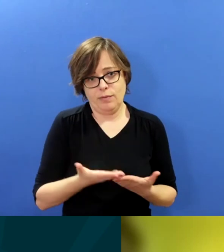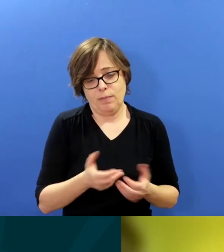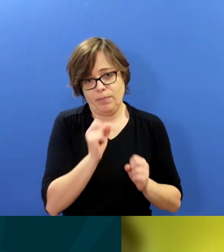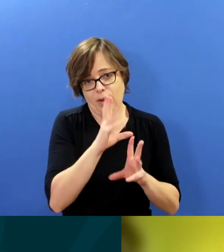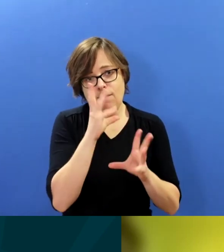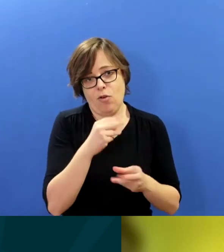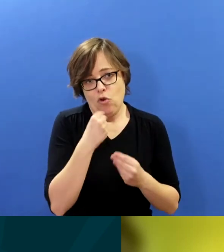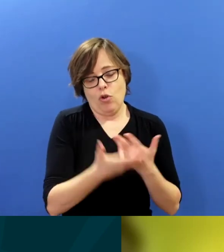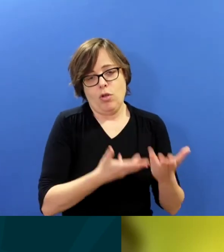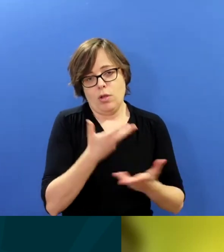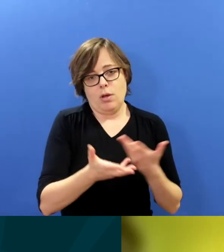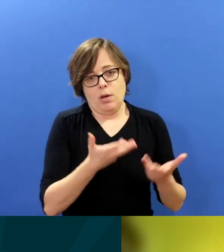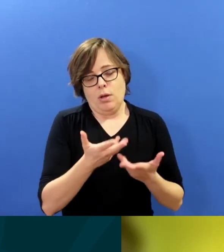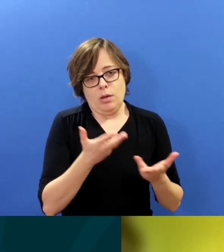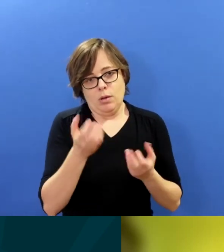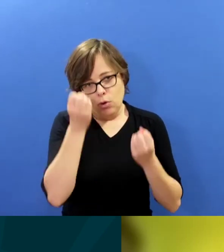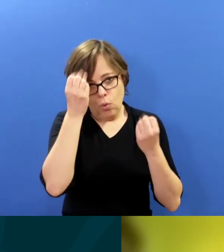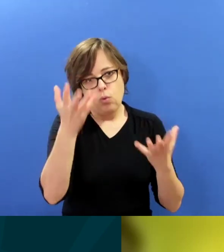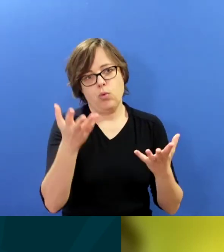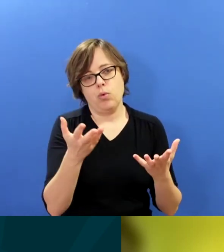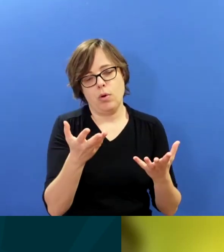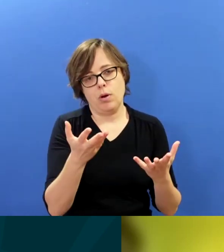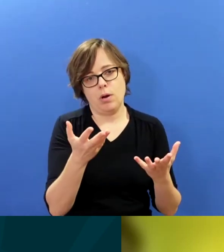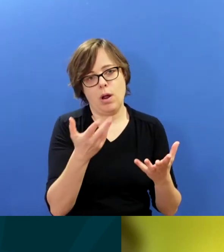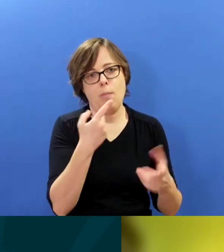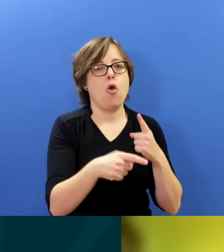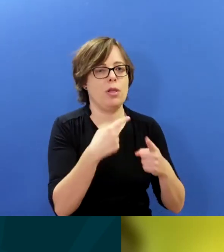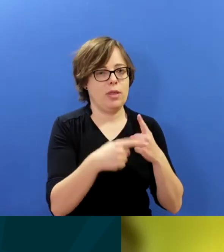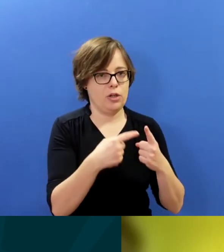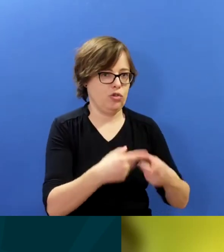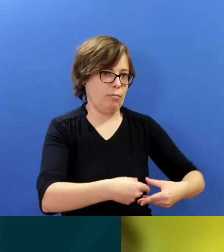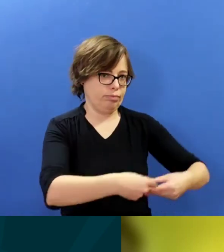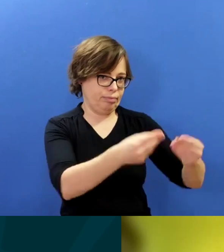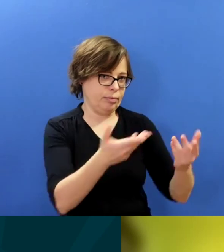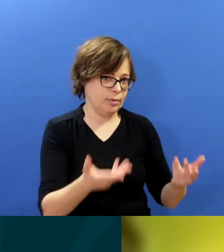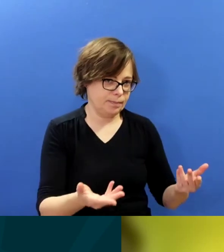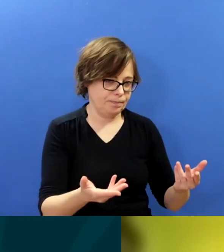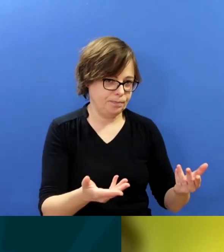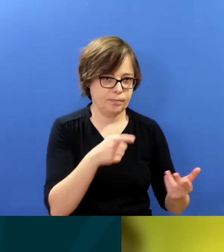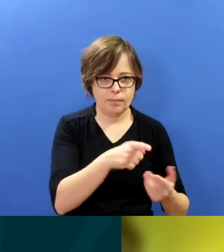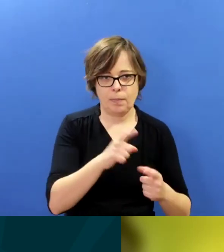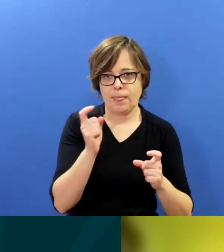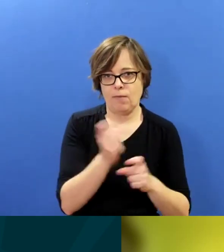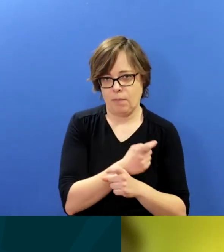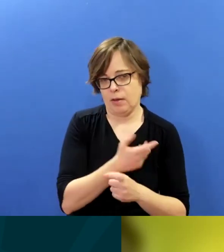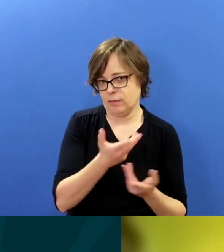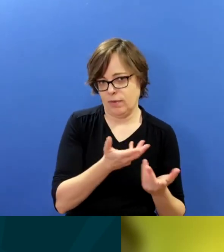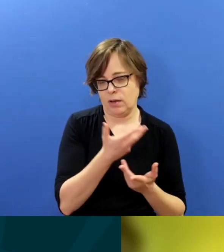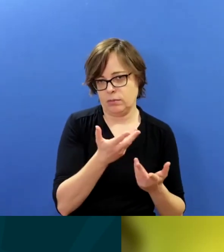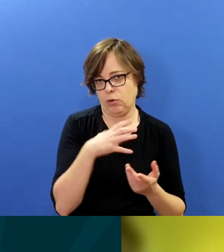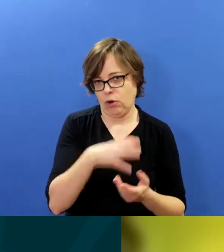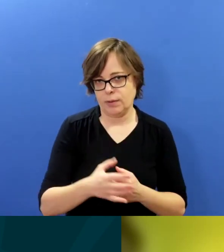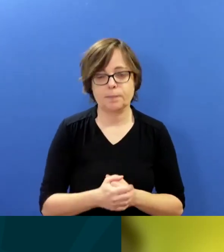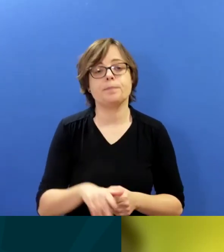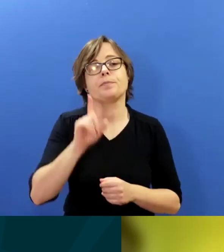can get. This is normal. This is how the political culture develops step by step in the